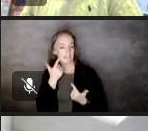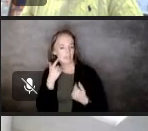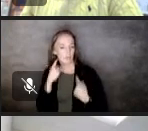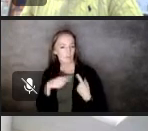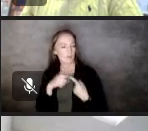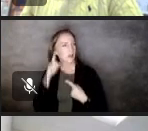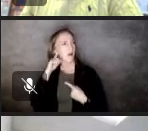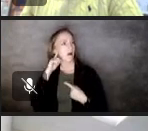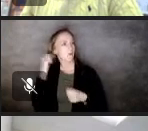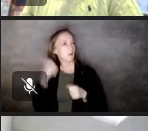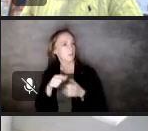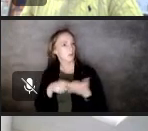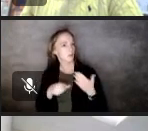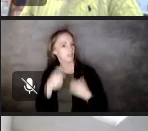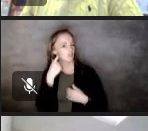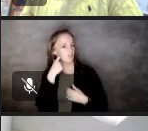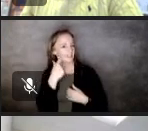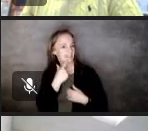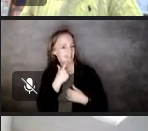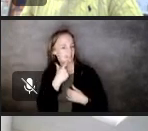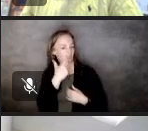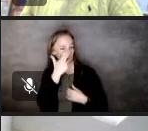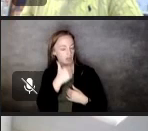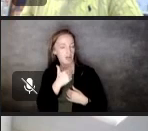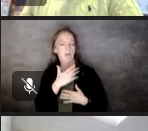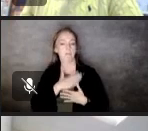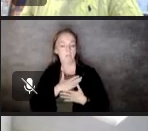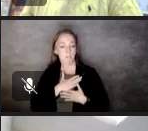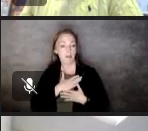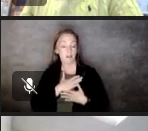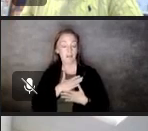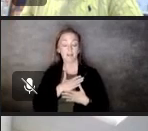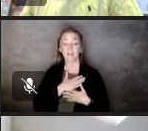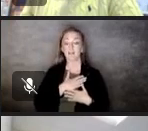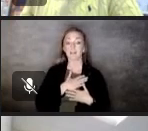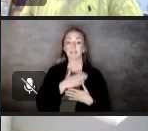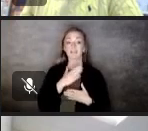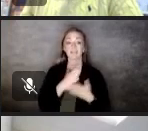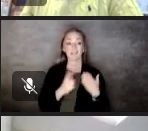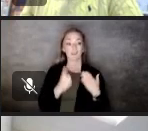Someone still smiles when they think of the compliment you gave them.